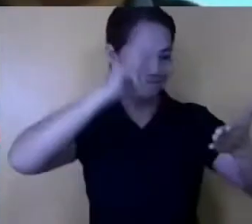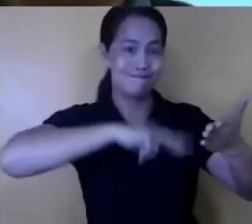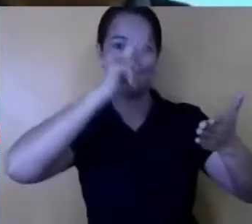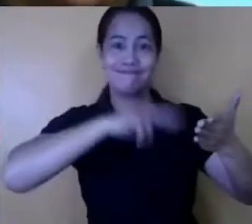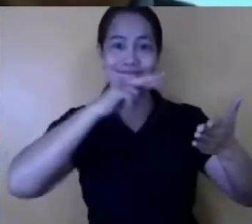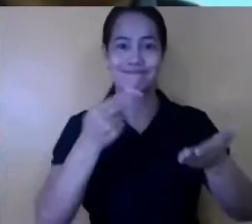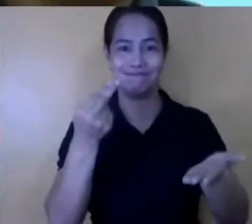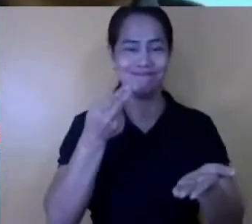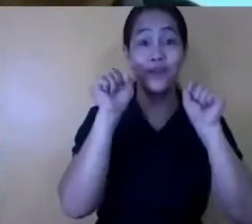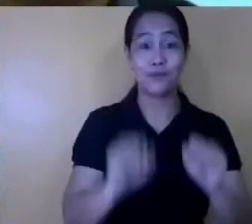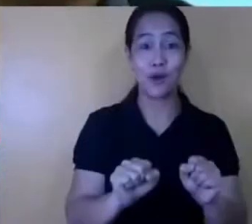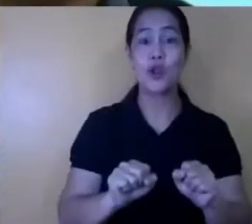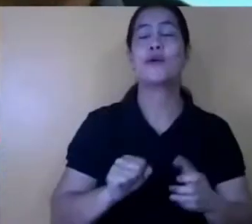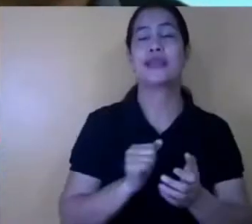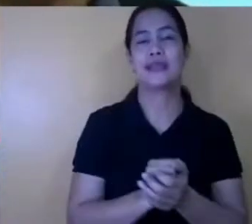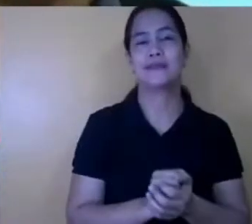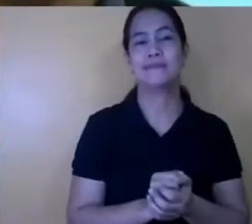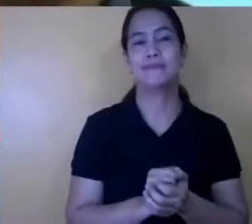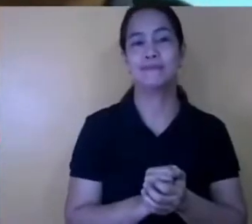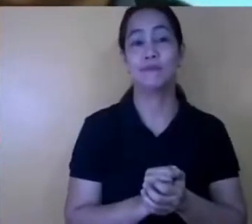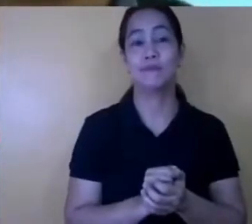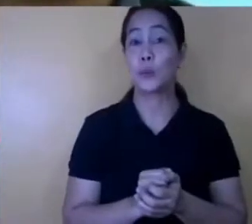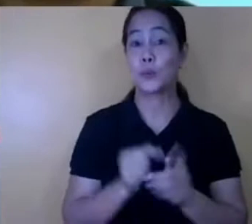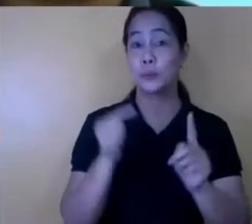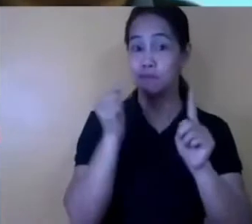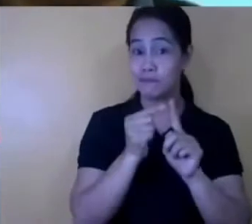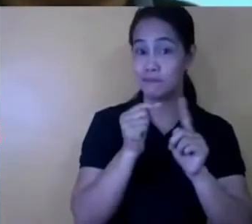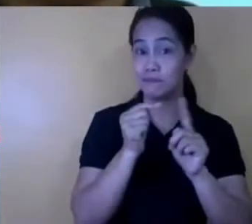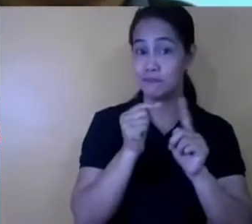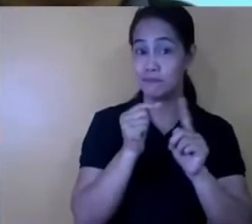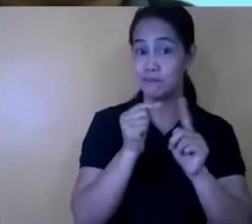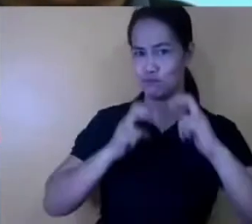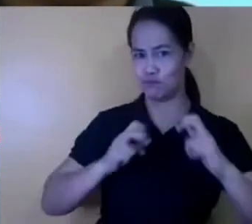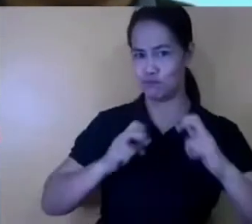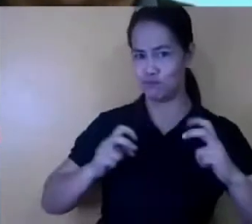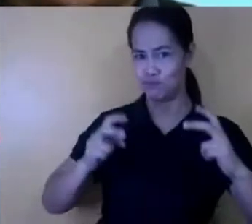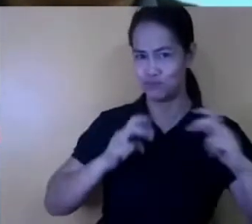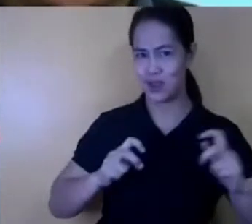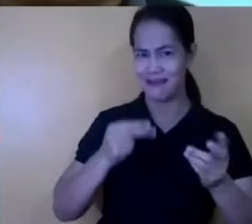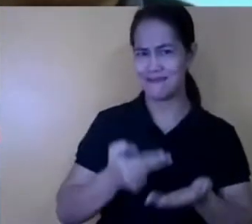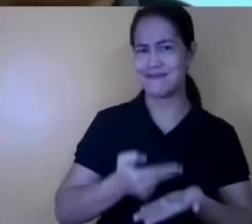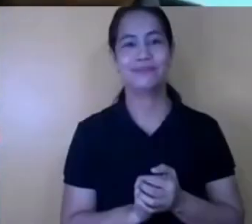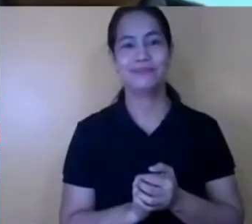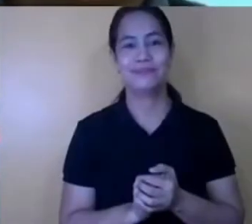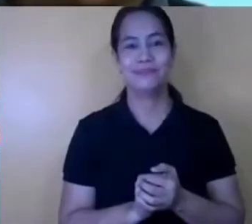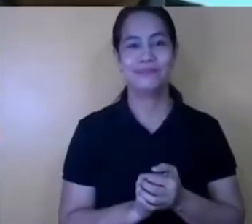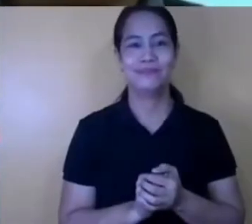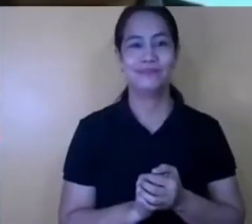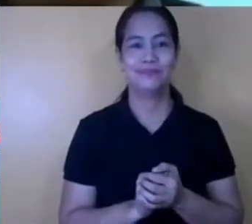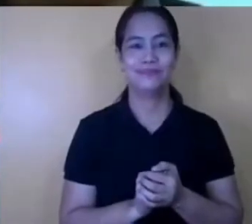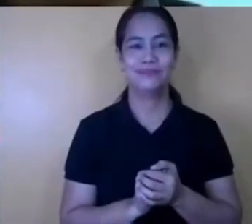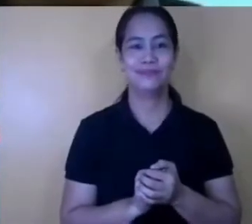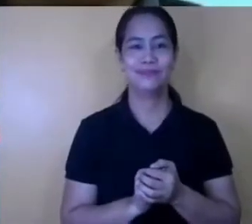you will be able to reflect a high level of practice for this objective. For